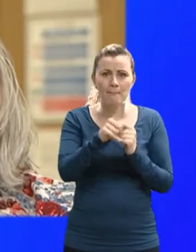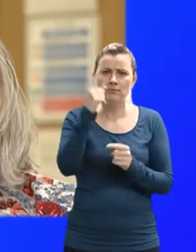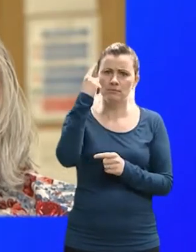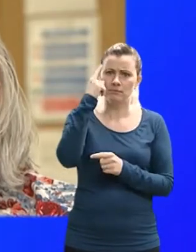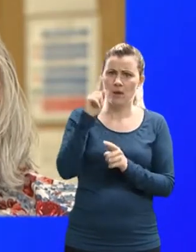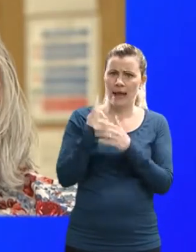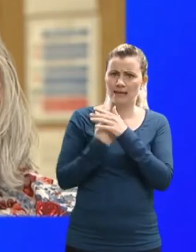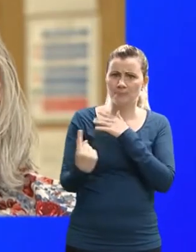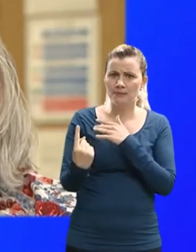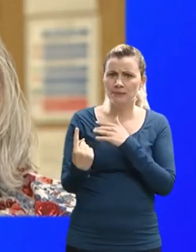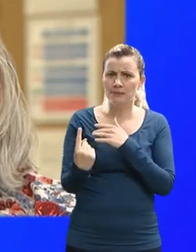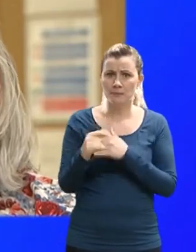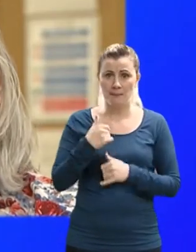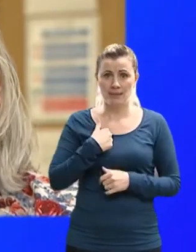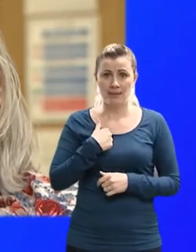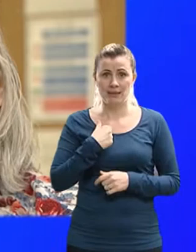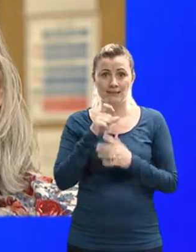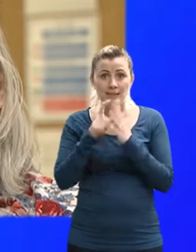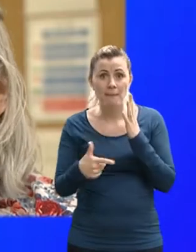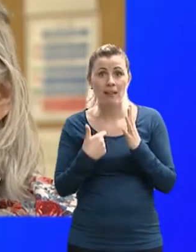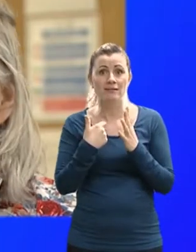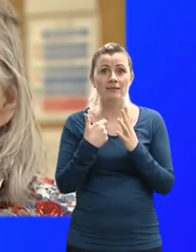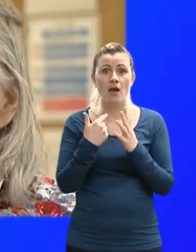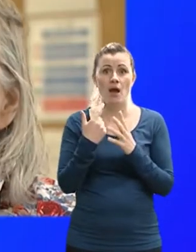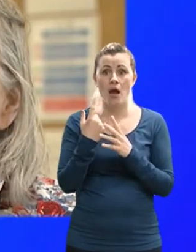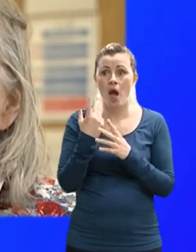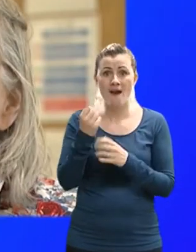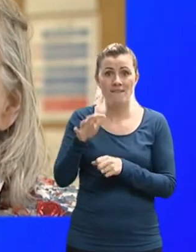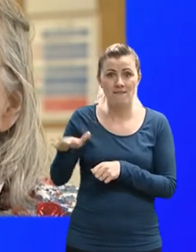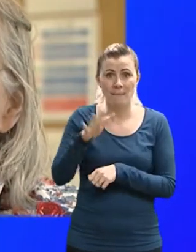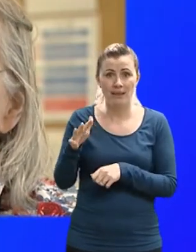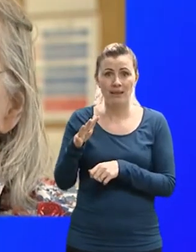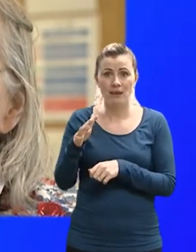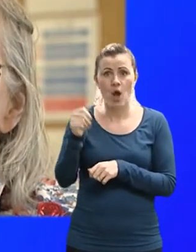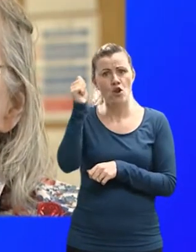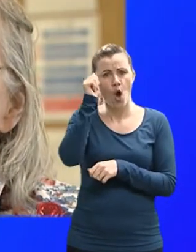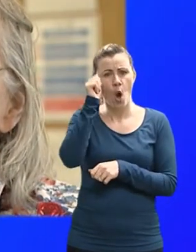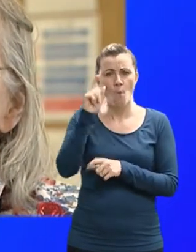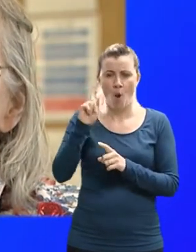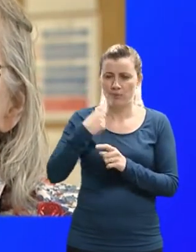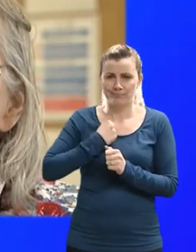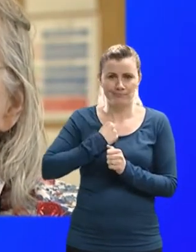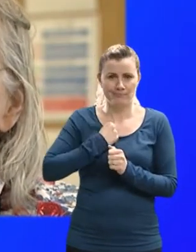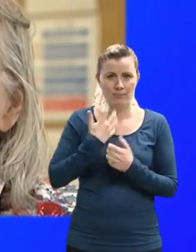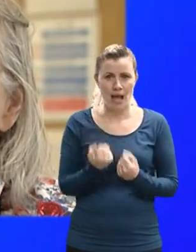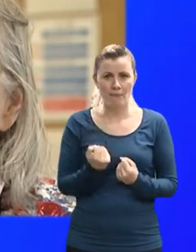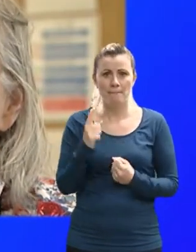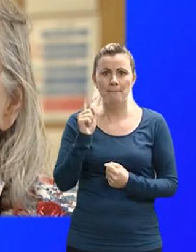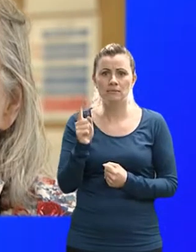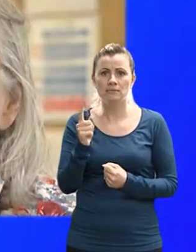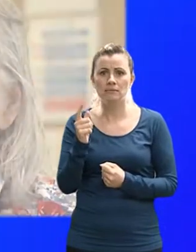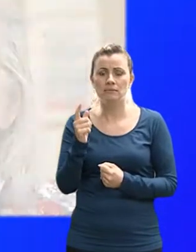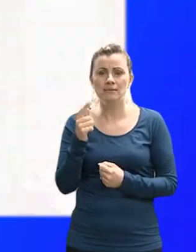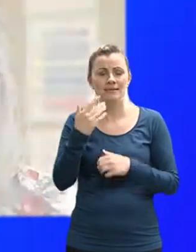that buildings have done, they've only thought of somebody going with a helper rather than somebody wanting to be